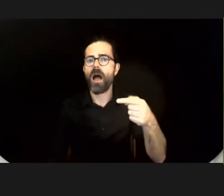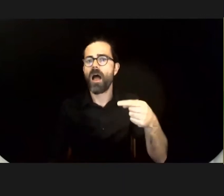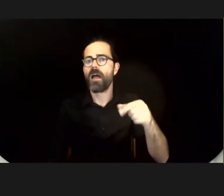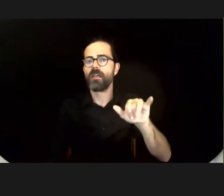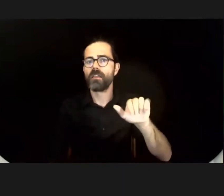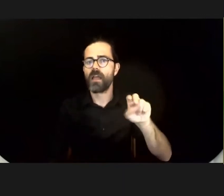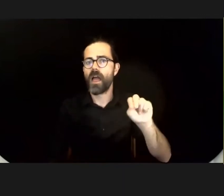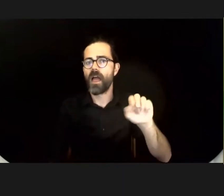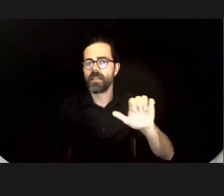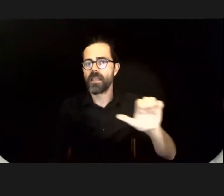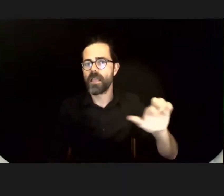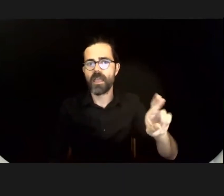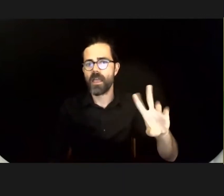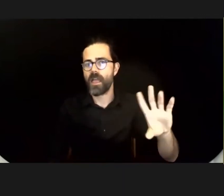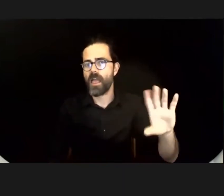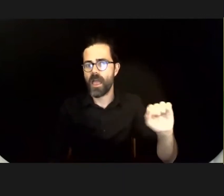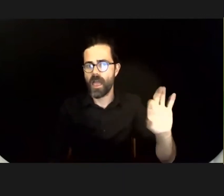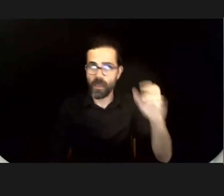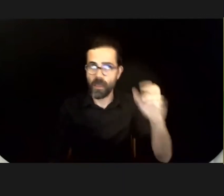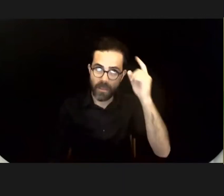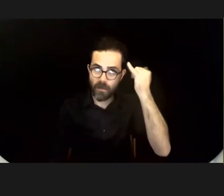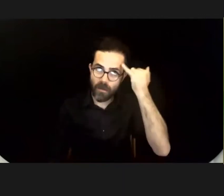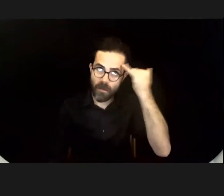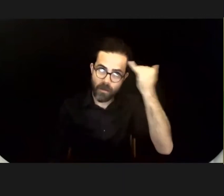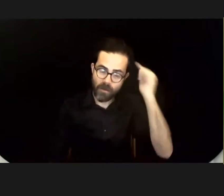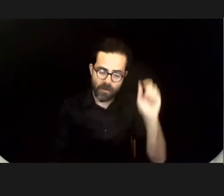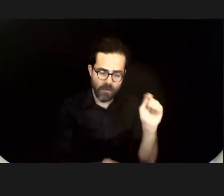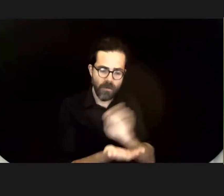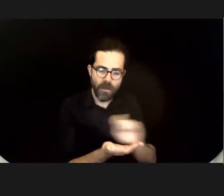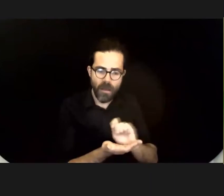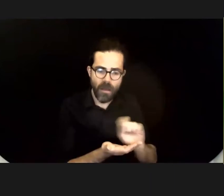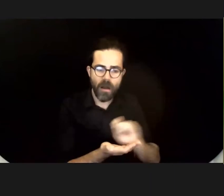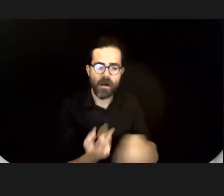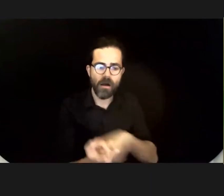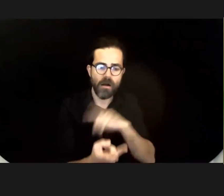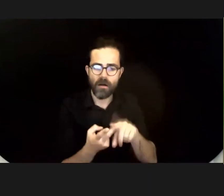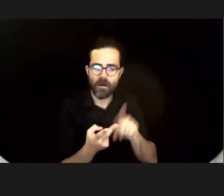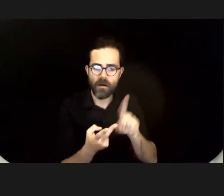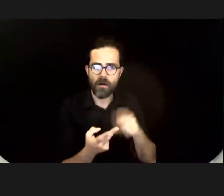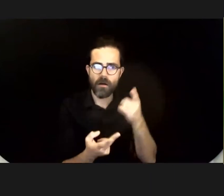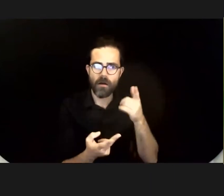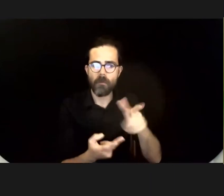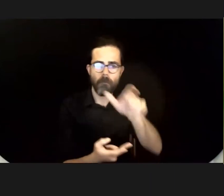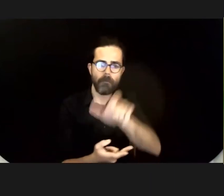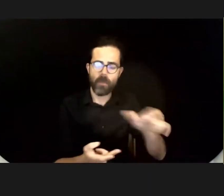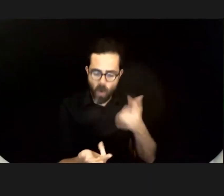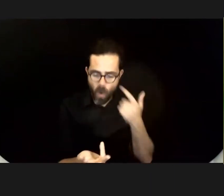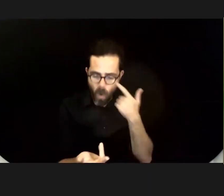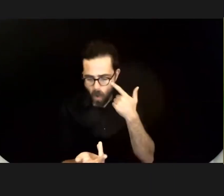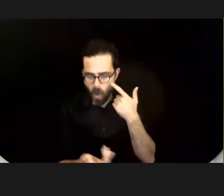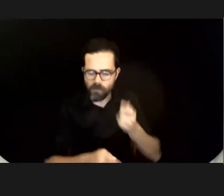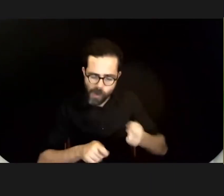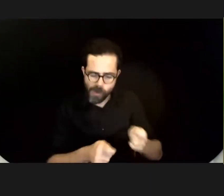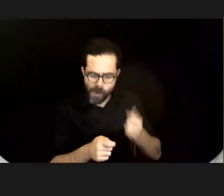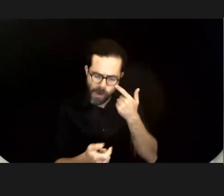product. They're testing if my glasses are really helpful for me. But when